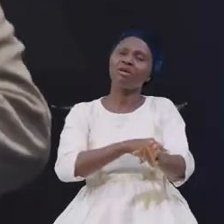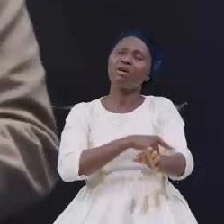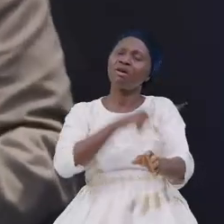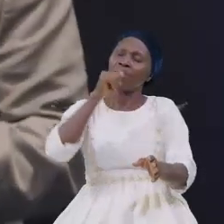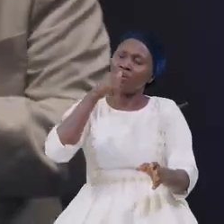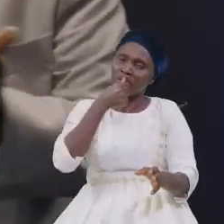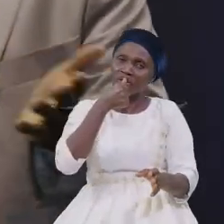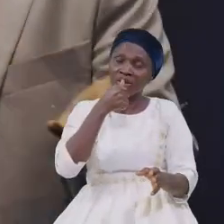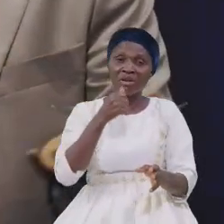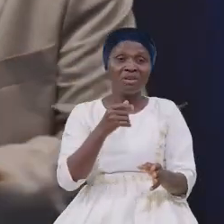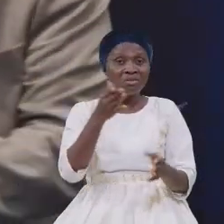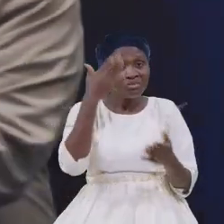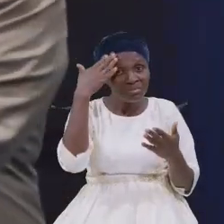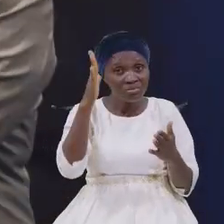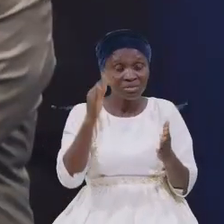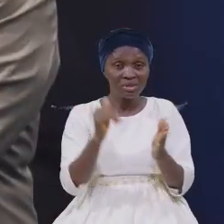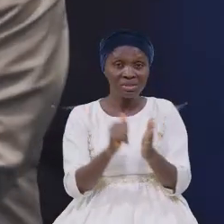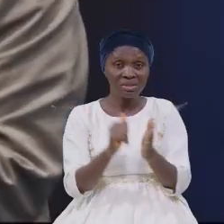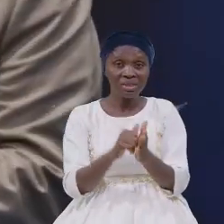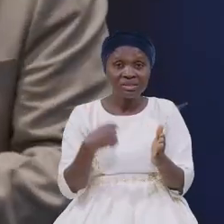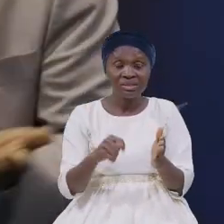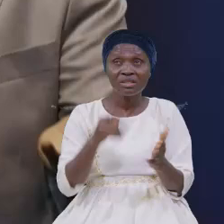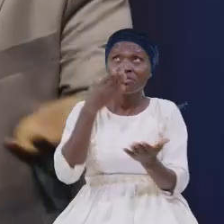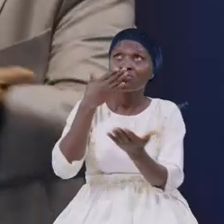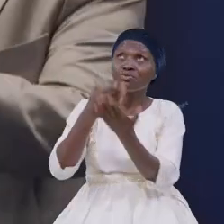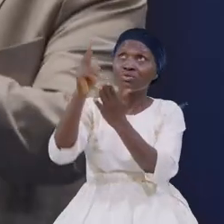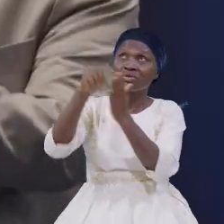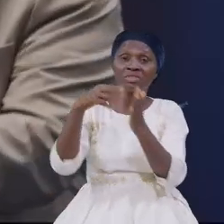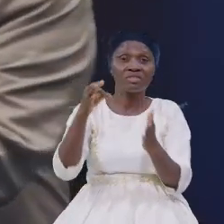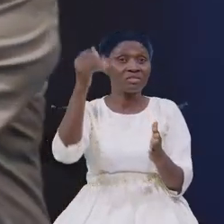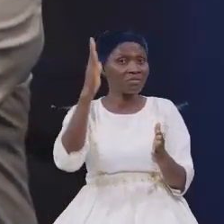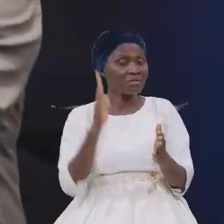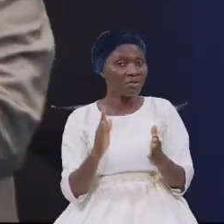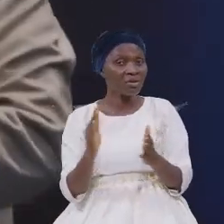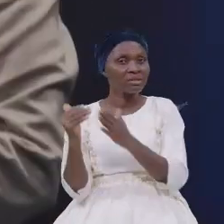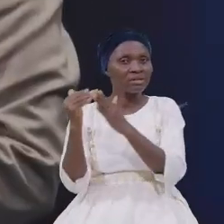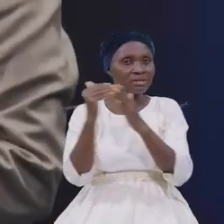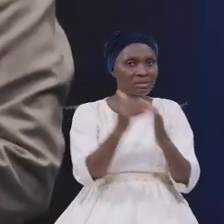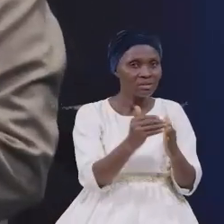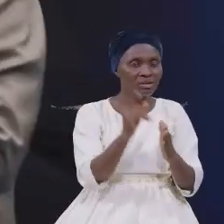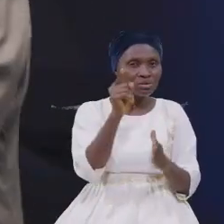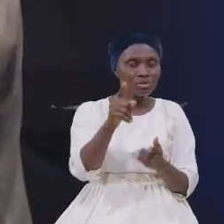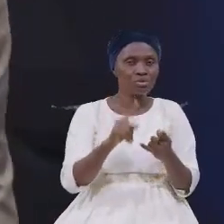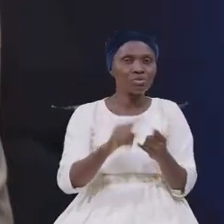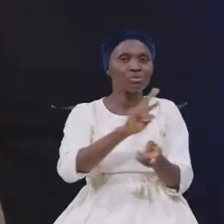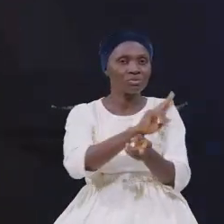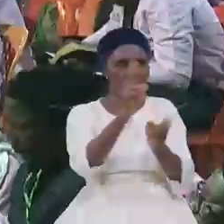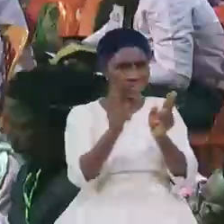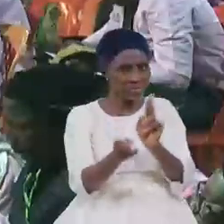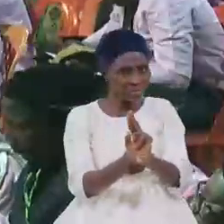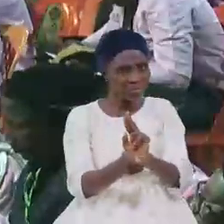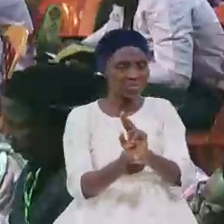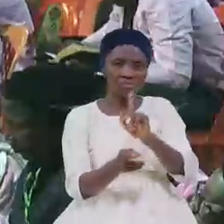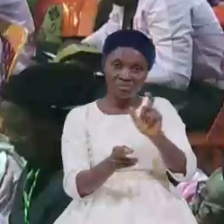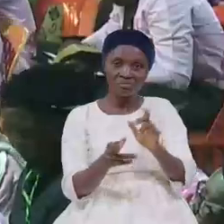knowing that the goodness of God leadeth thee to repentance. It is the goodness